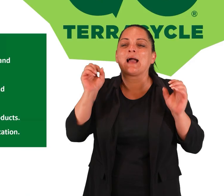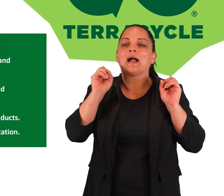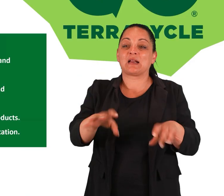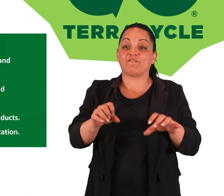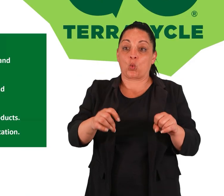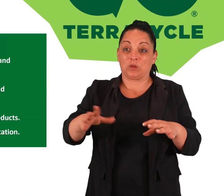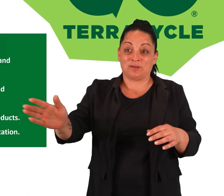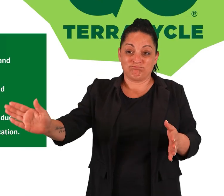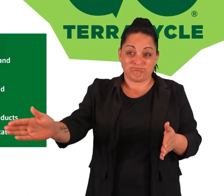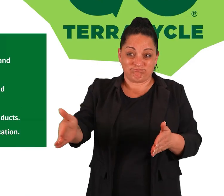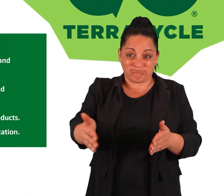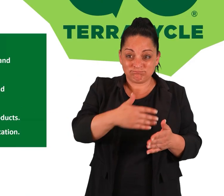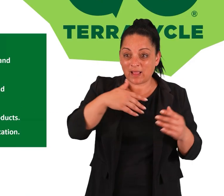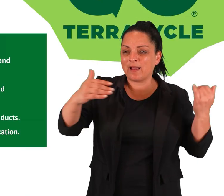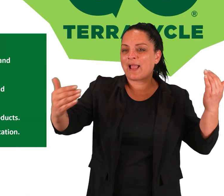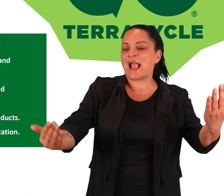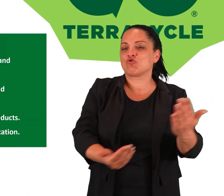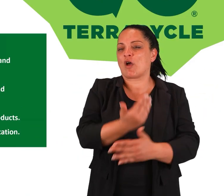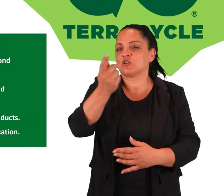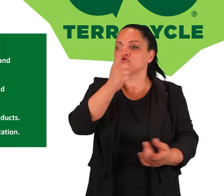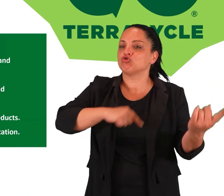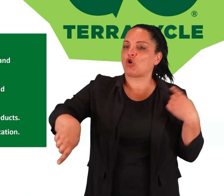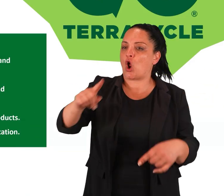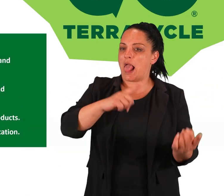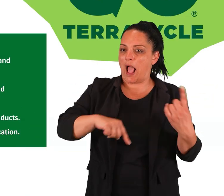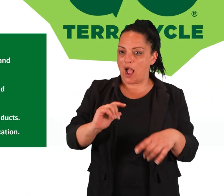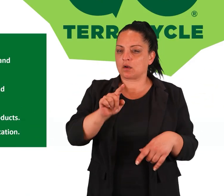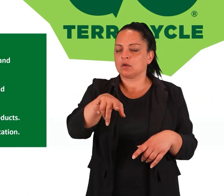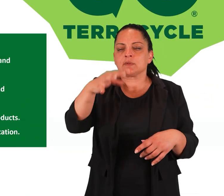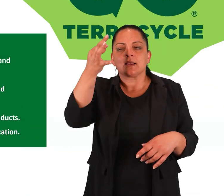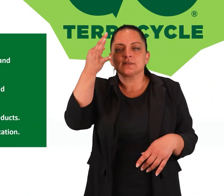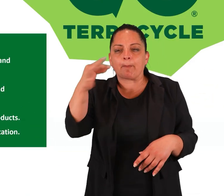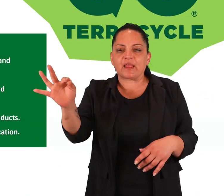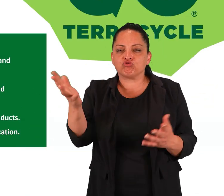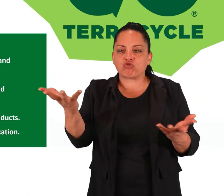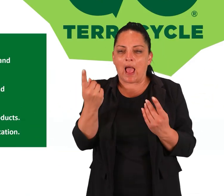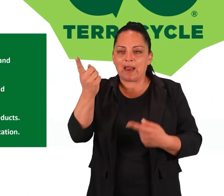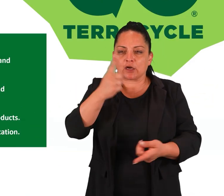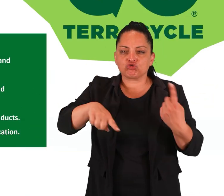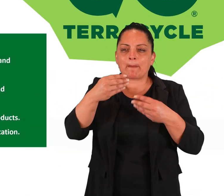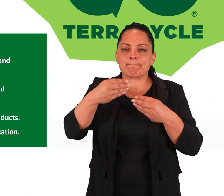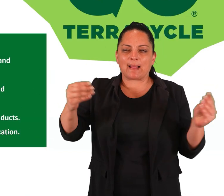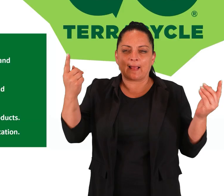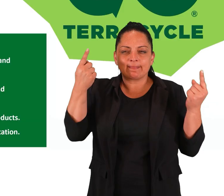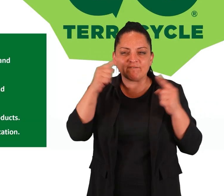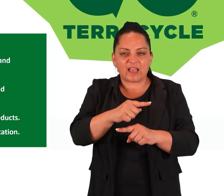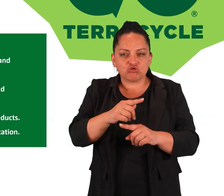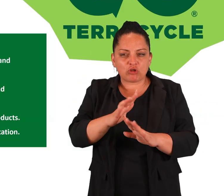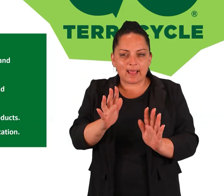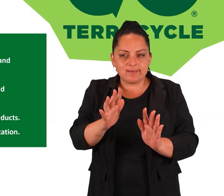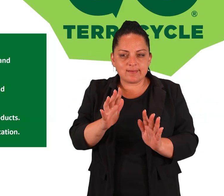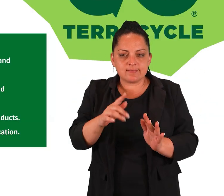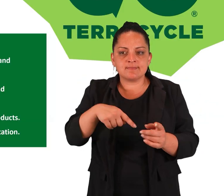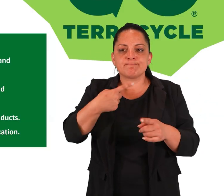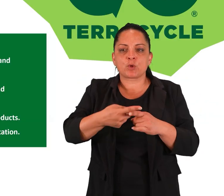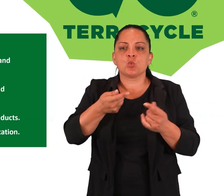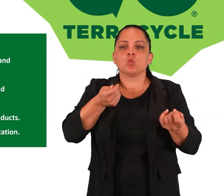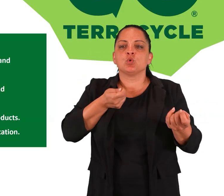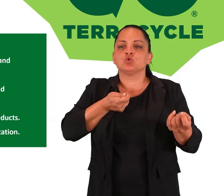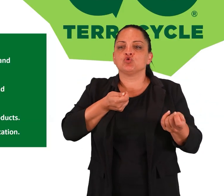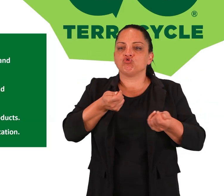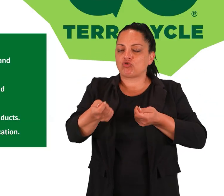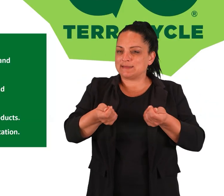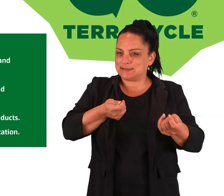circular innovation. It's specialized in recycling difficult materials and